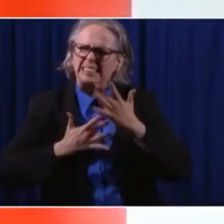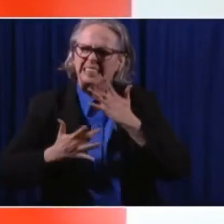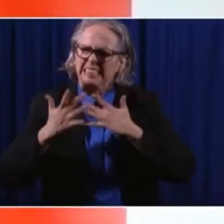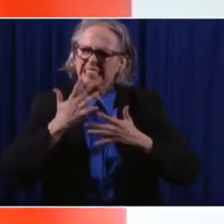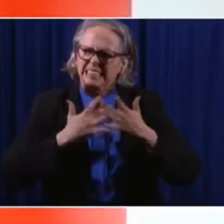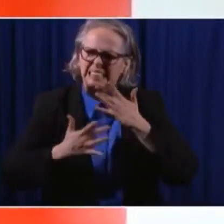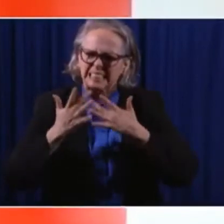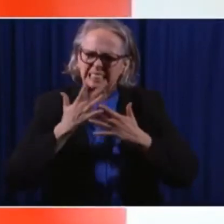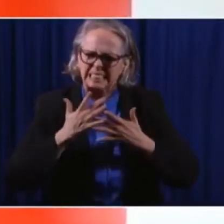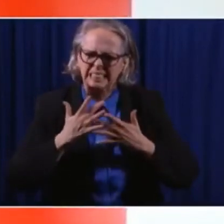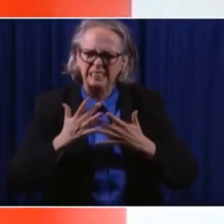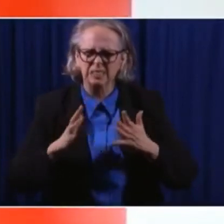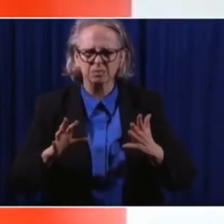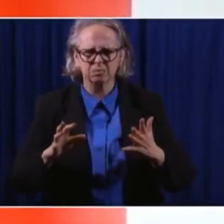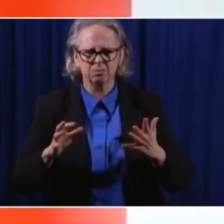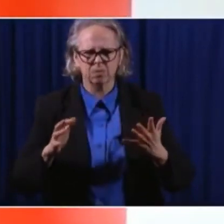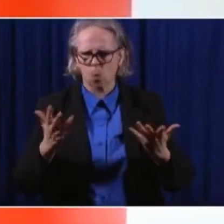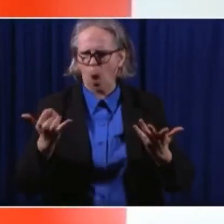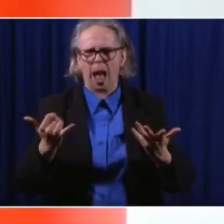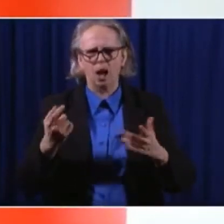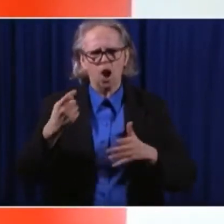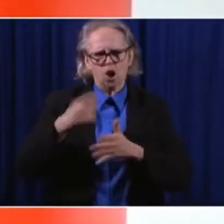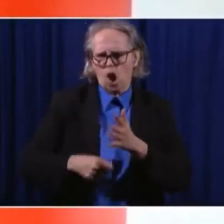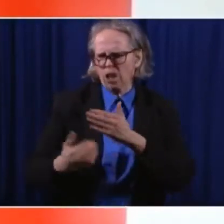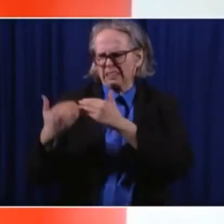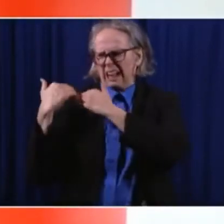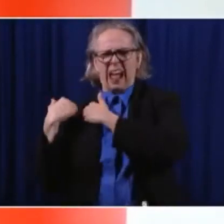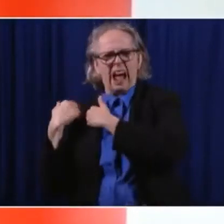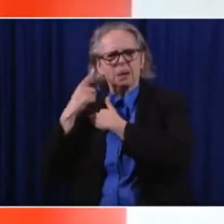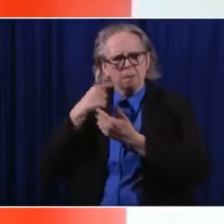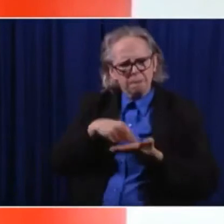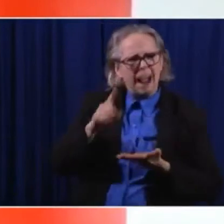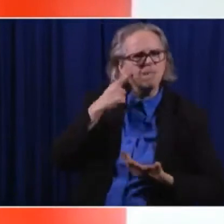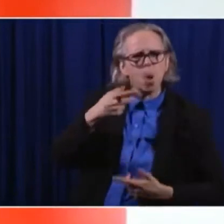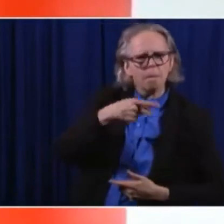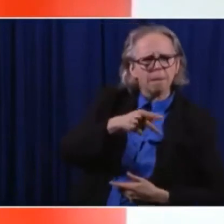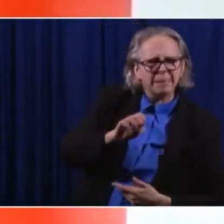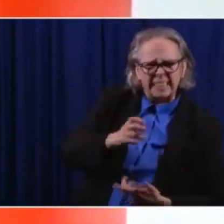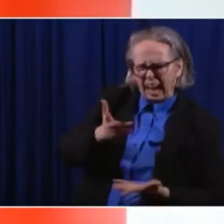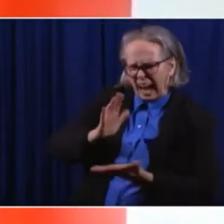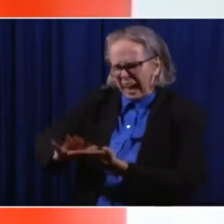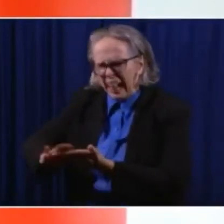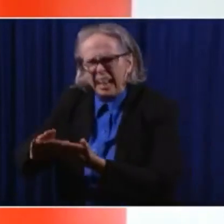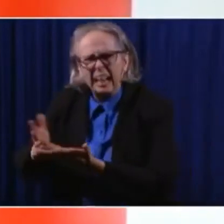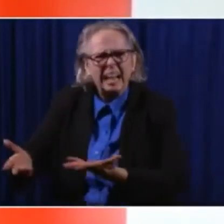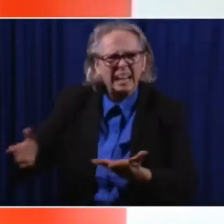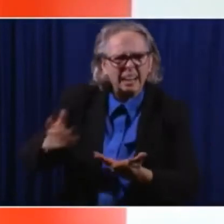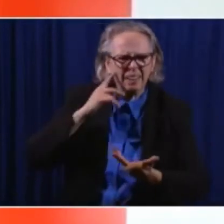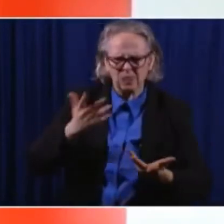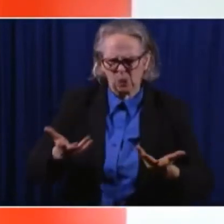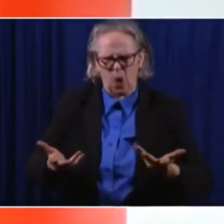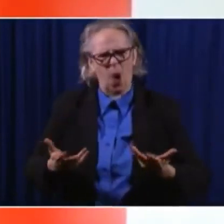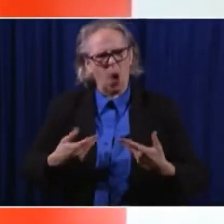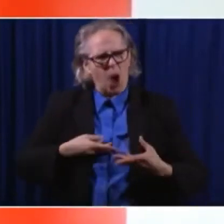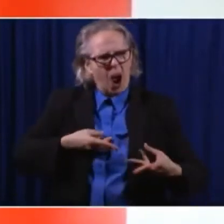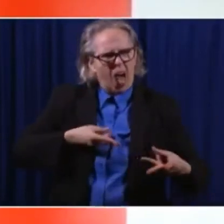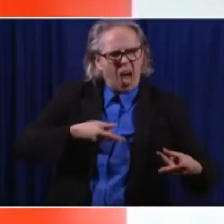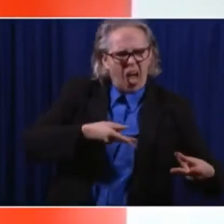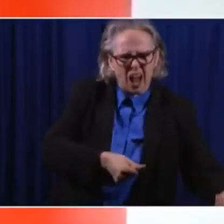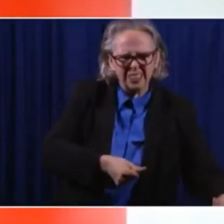costs that are very significant. I think it's important to recognize that restaurants have done everything to ensure that they're not spreading the